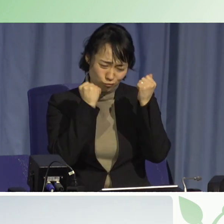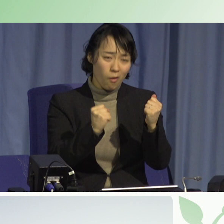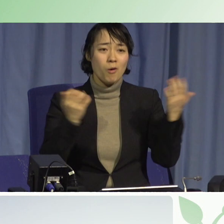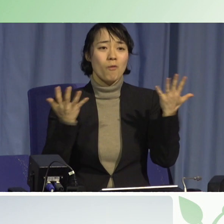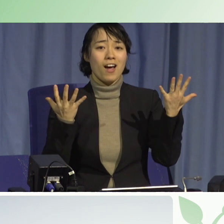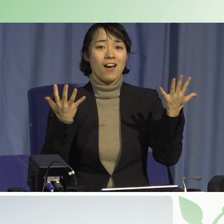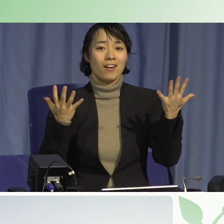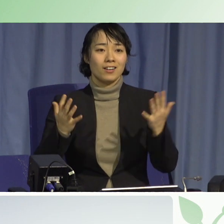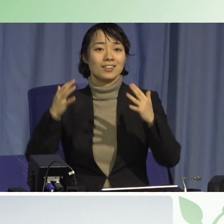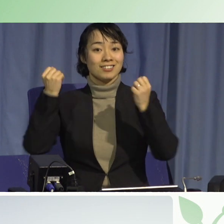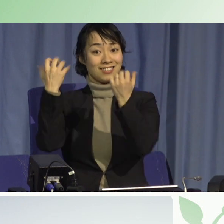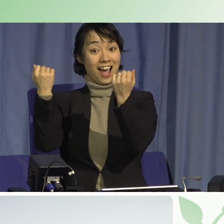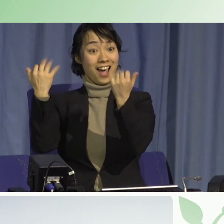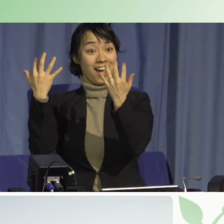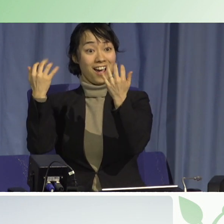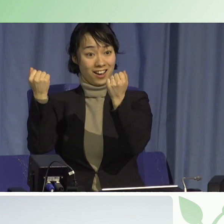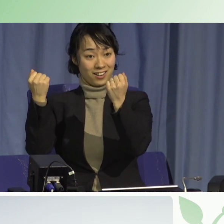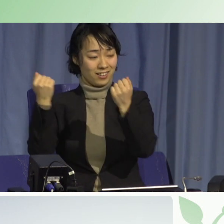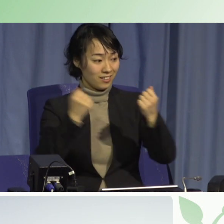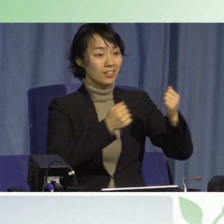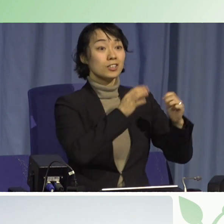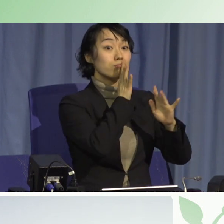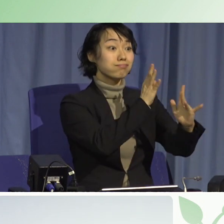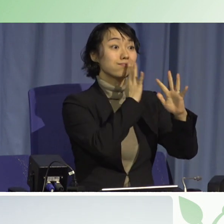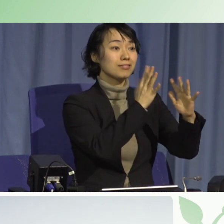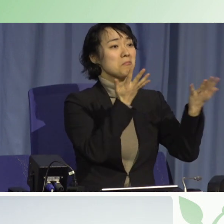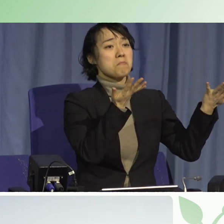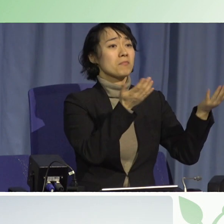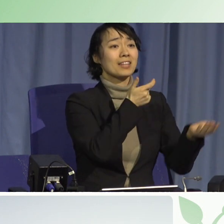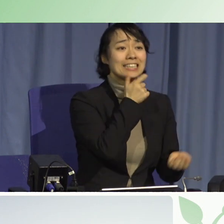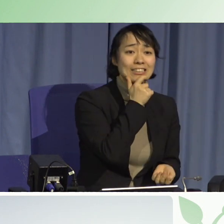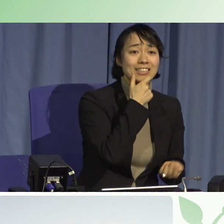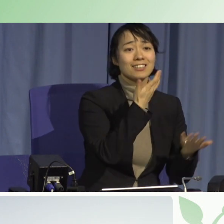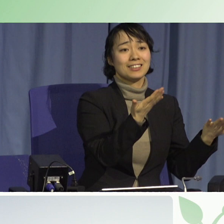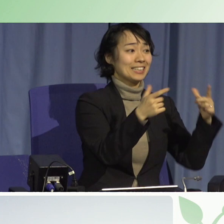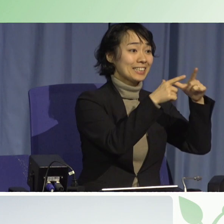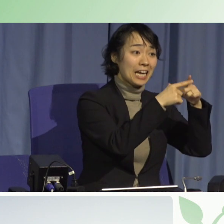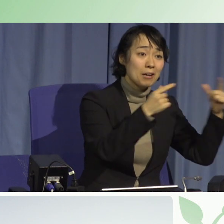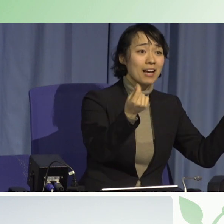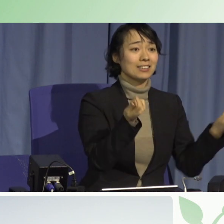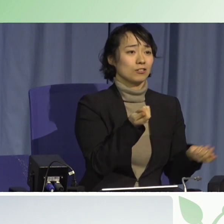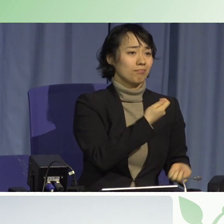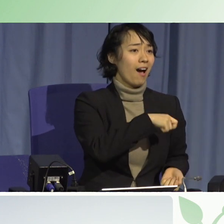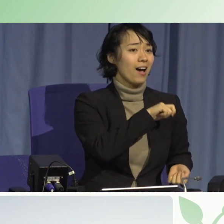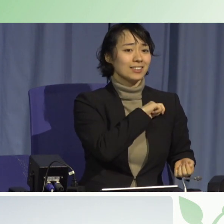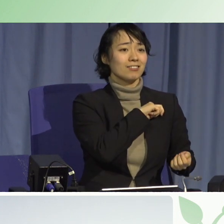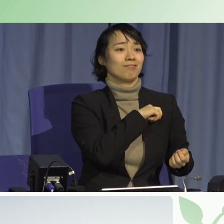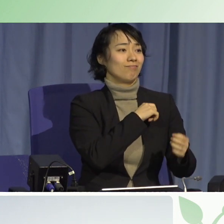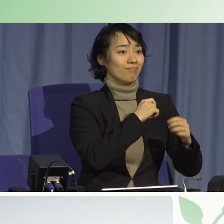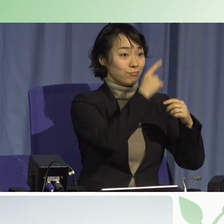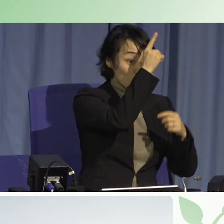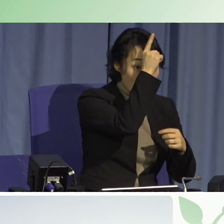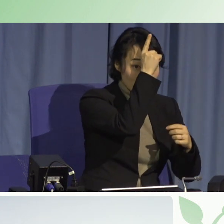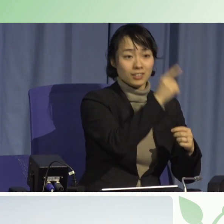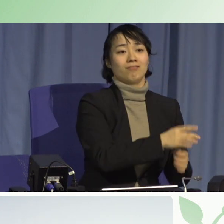Nippon Foundation believes strongly that sign language and spoken languages are equal.